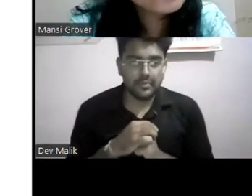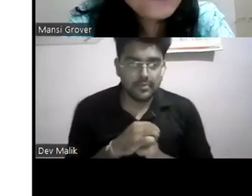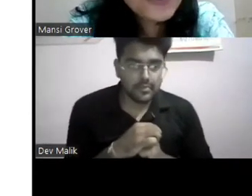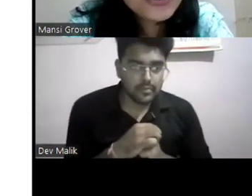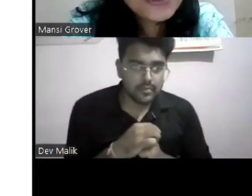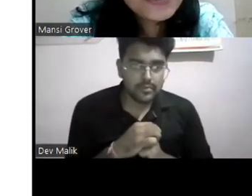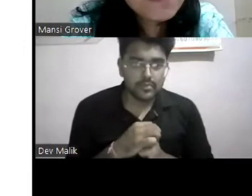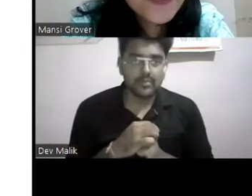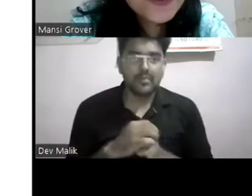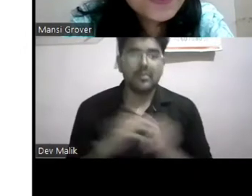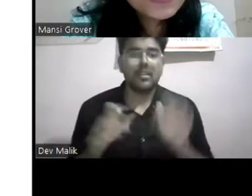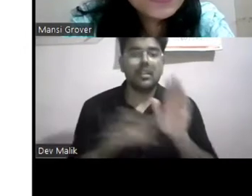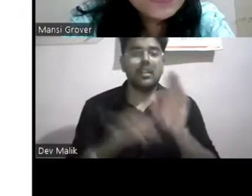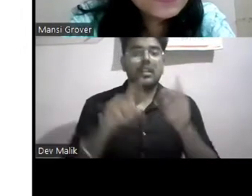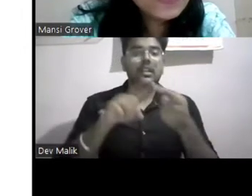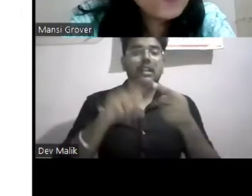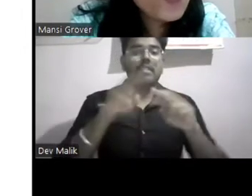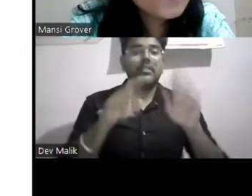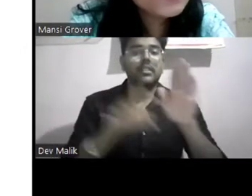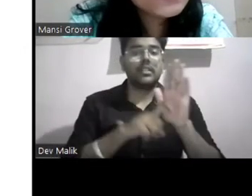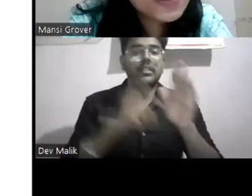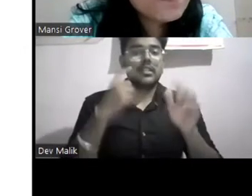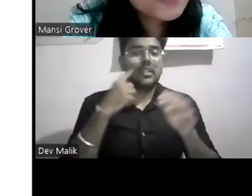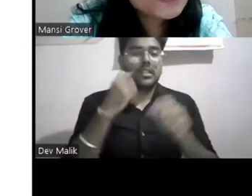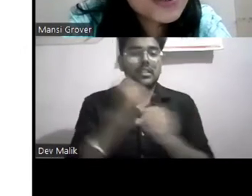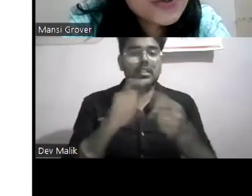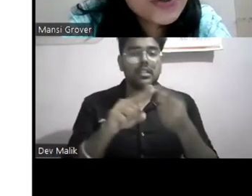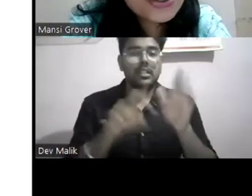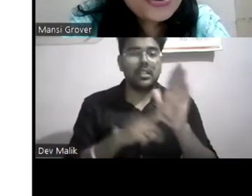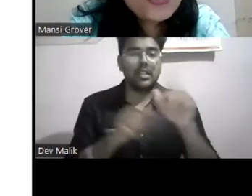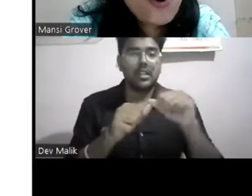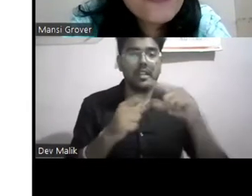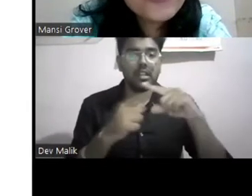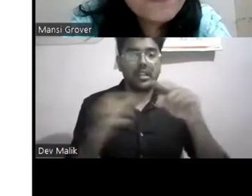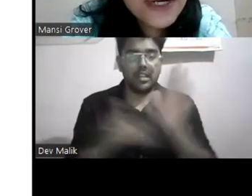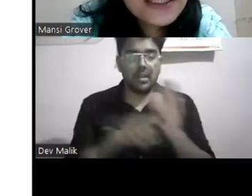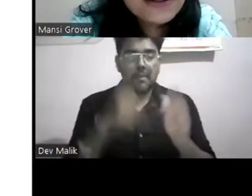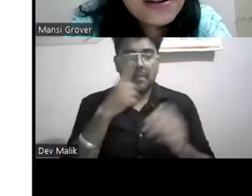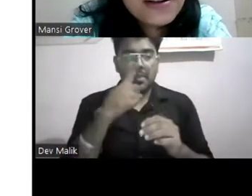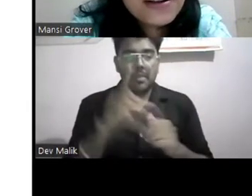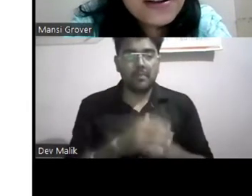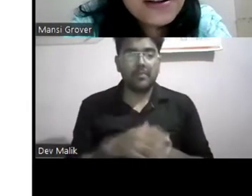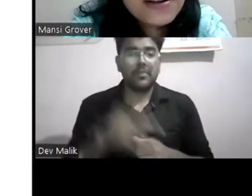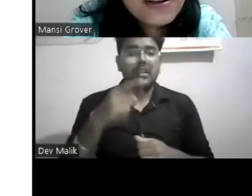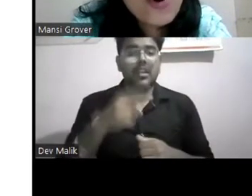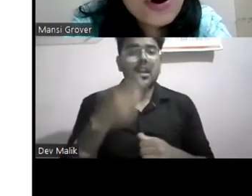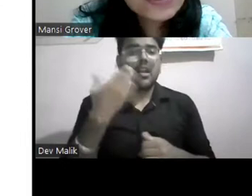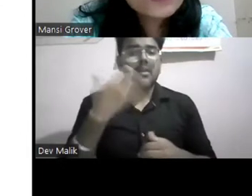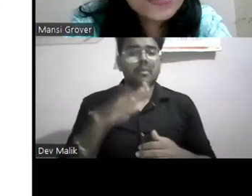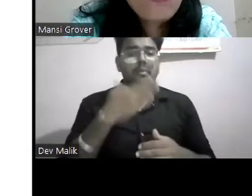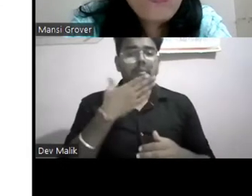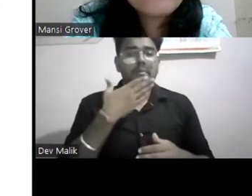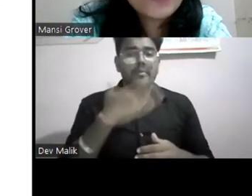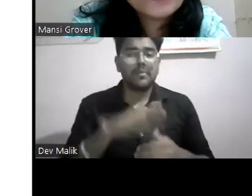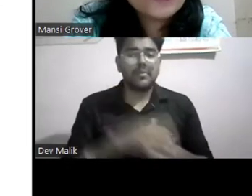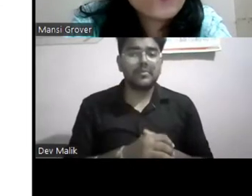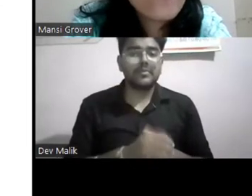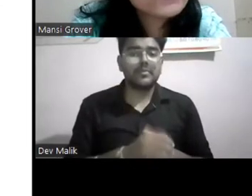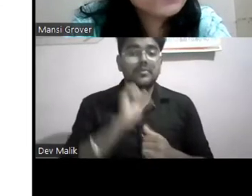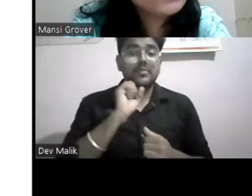about refrigerator mothers. The overdetermined construction of the mother as a repository